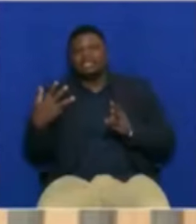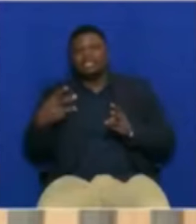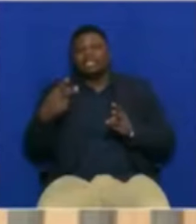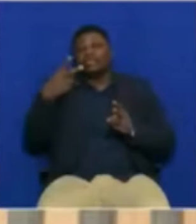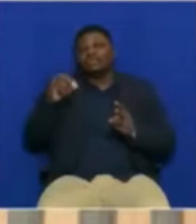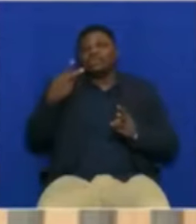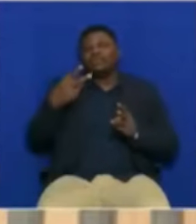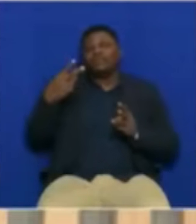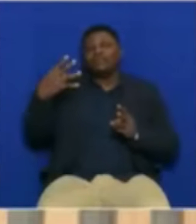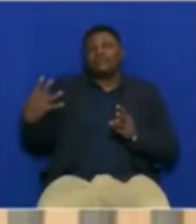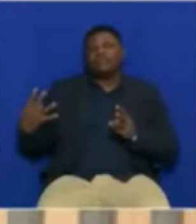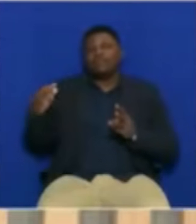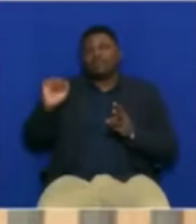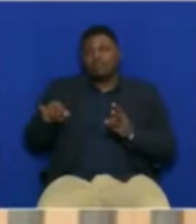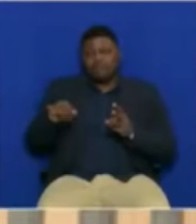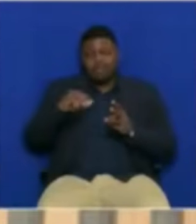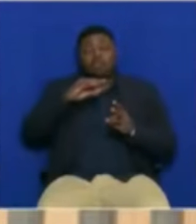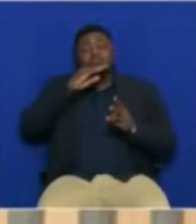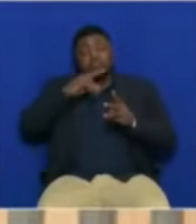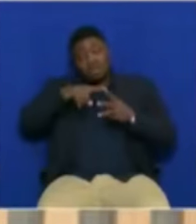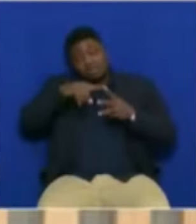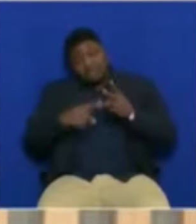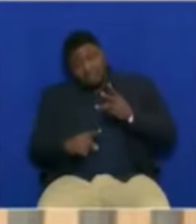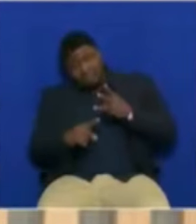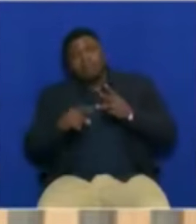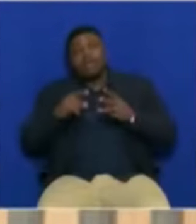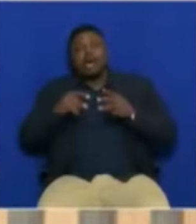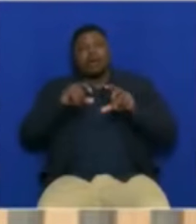dockets were opened on the 29th.